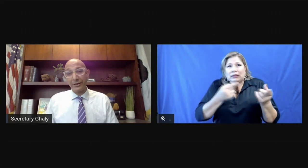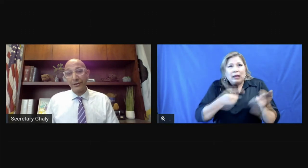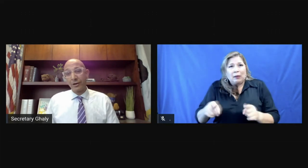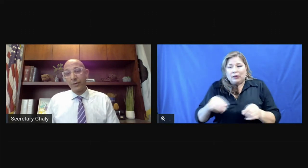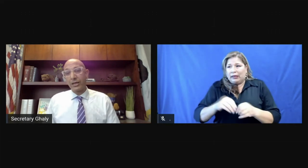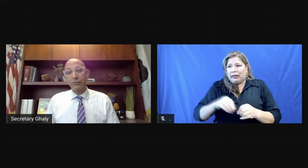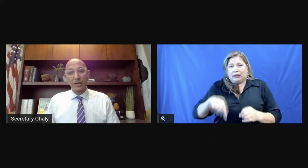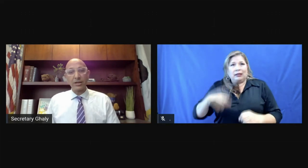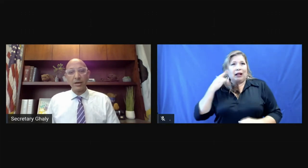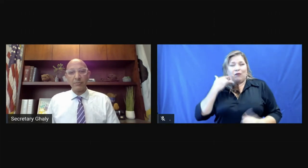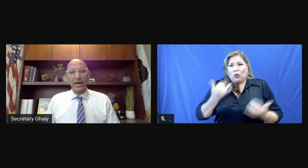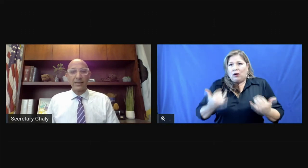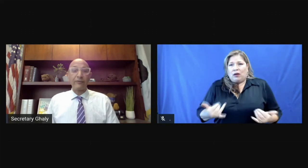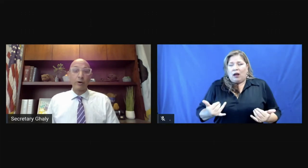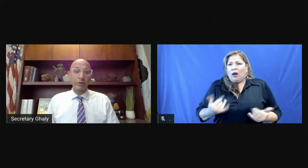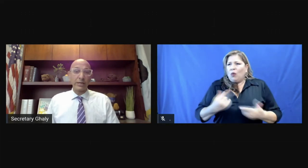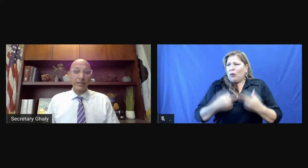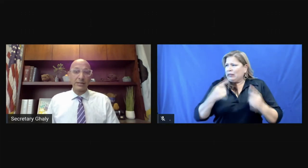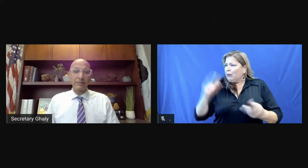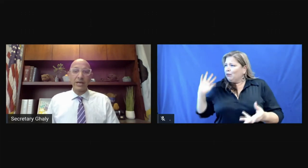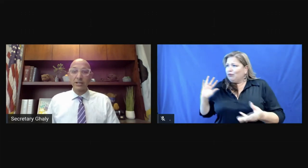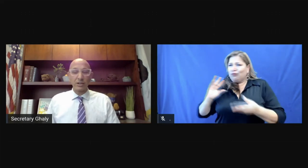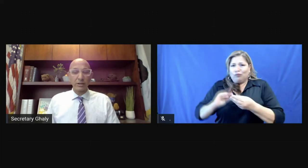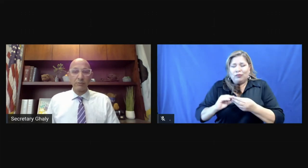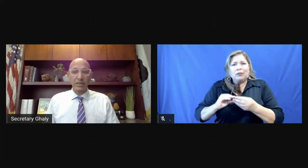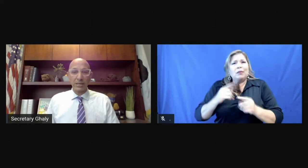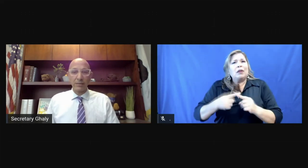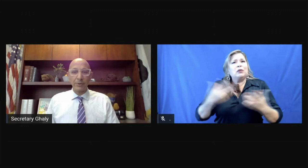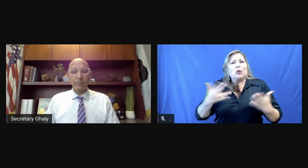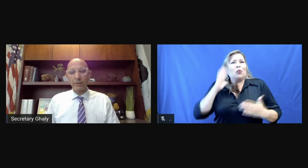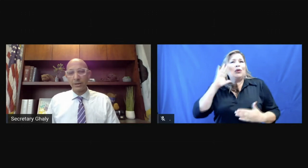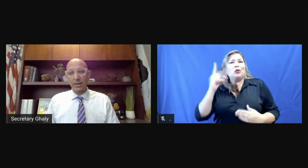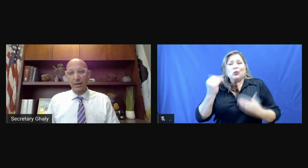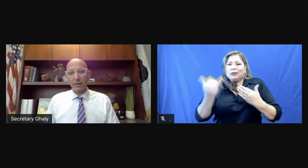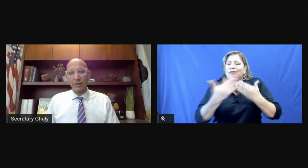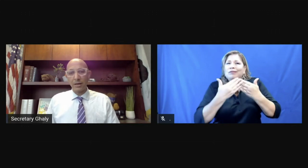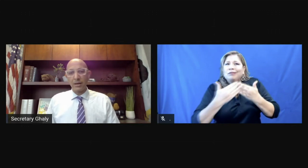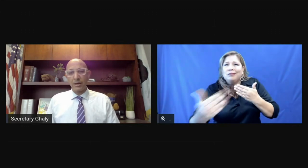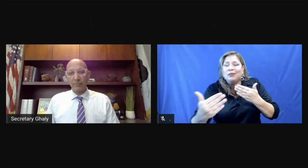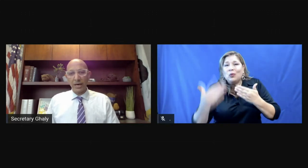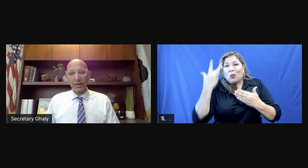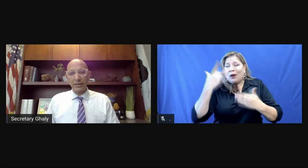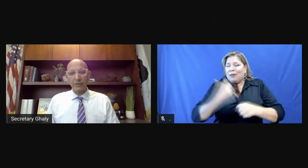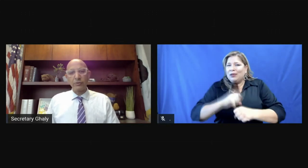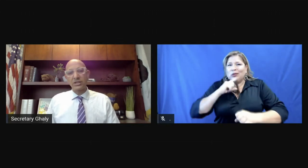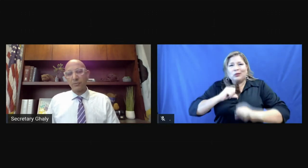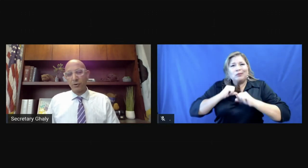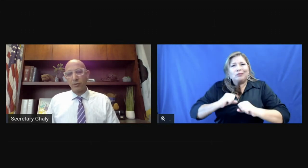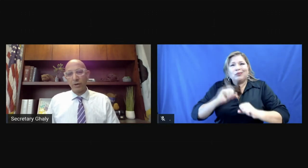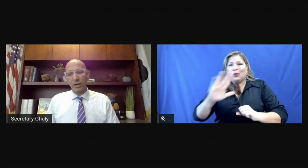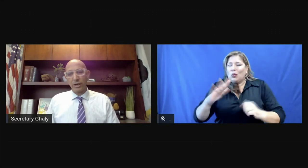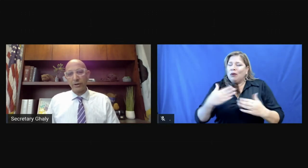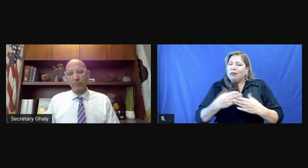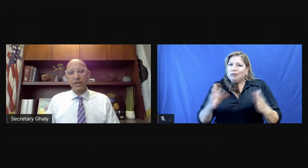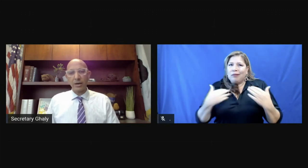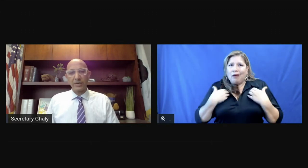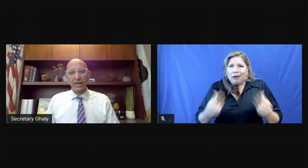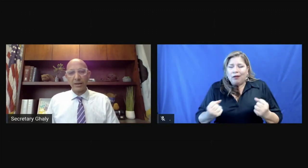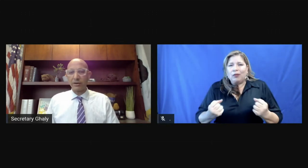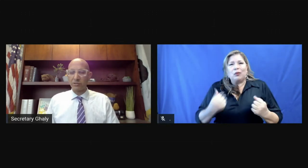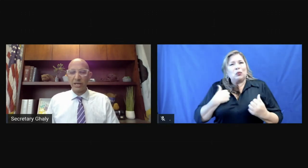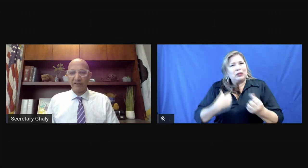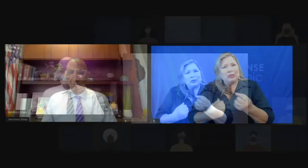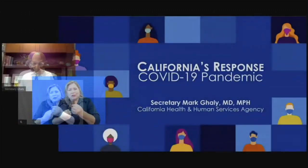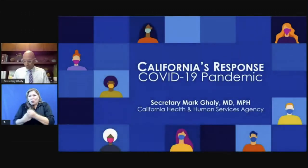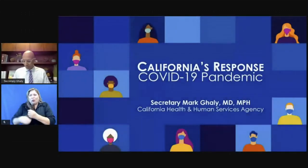we got here, and really what the path forward is to make sure that we keep our public health in mind, we support one another, and we